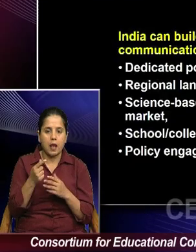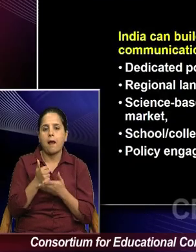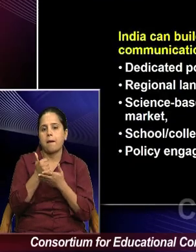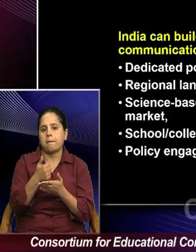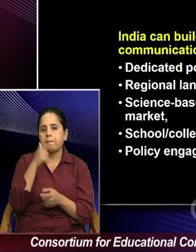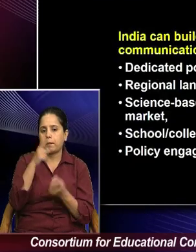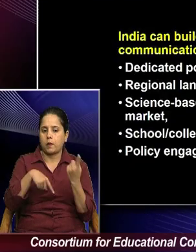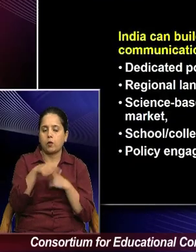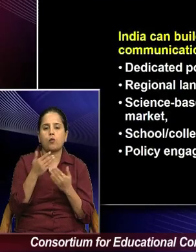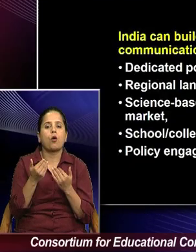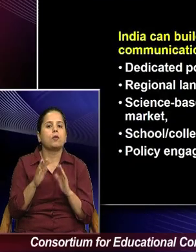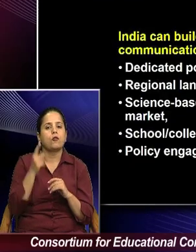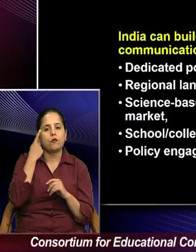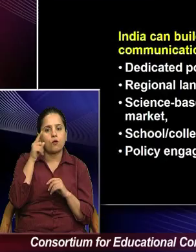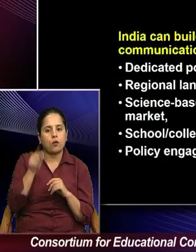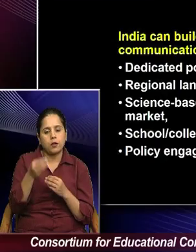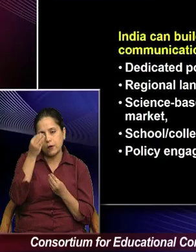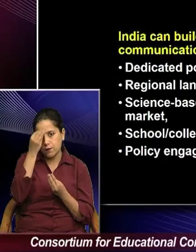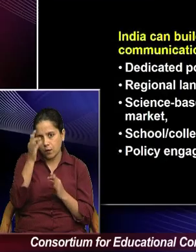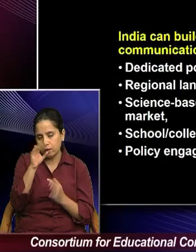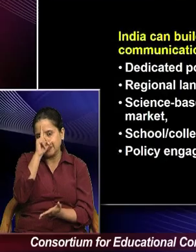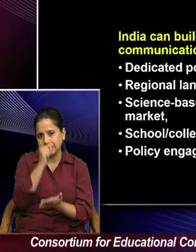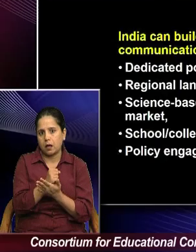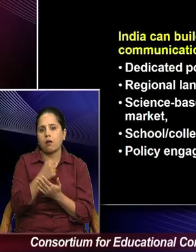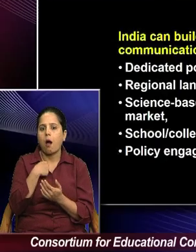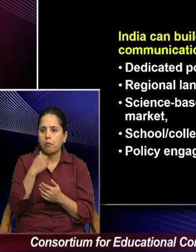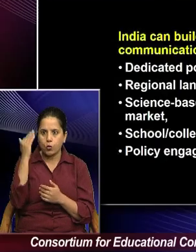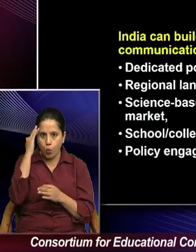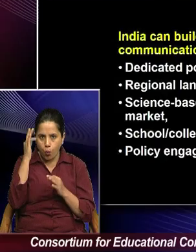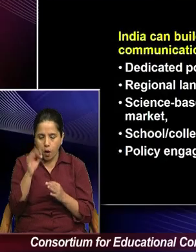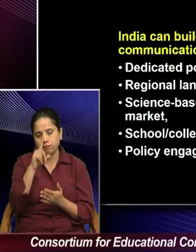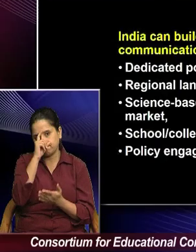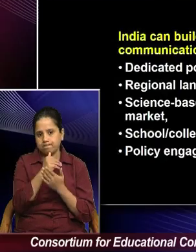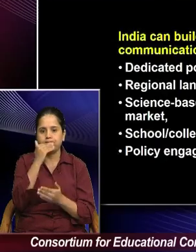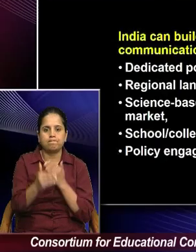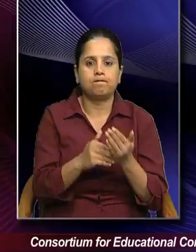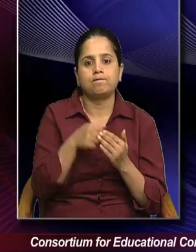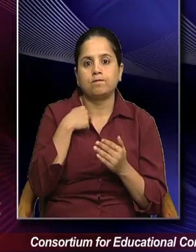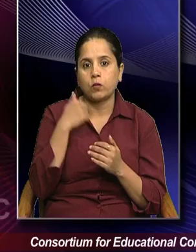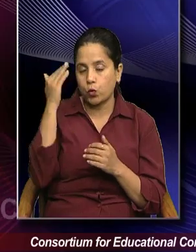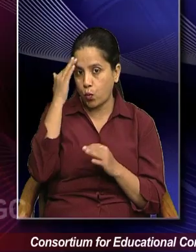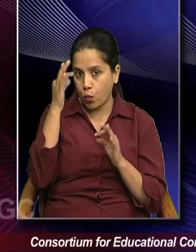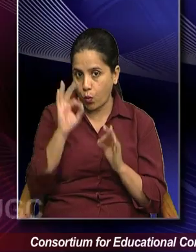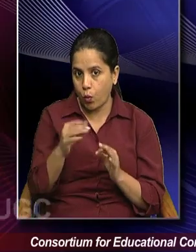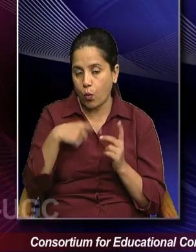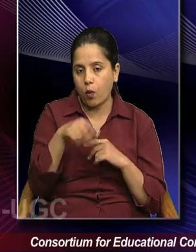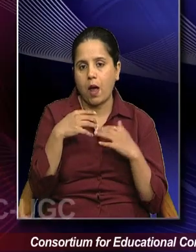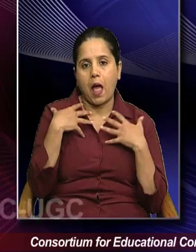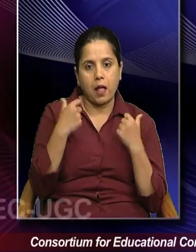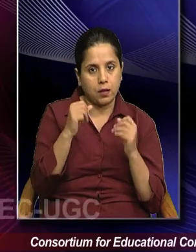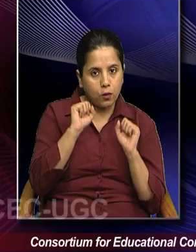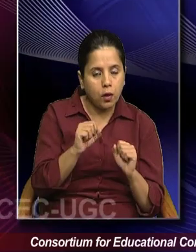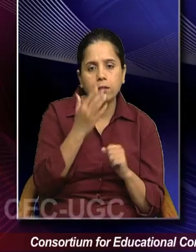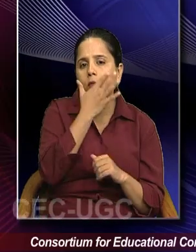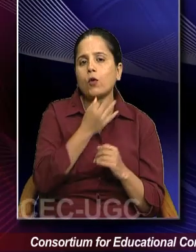our people for informed decision making, informed choices for their healthy and